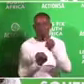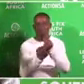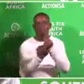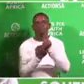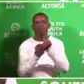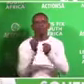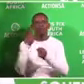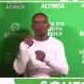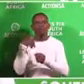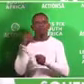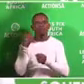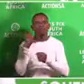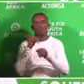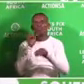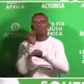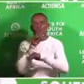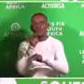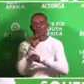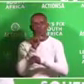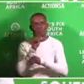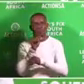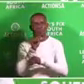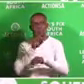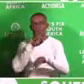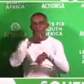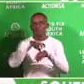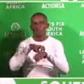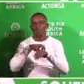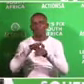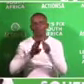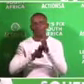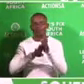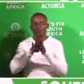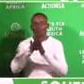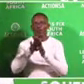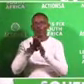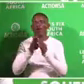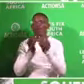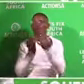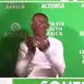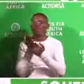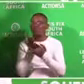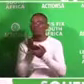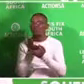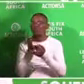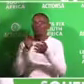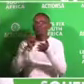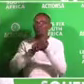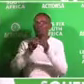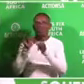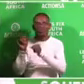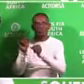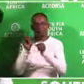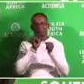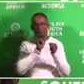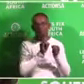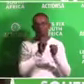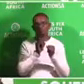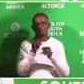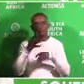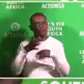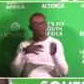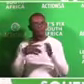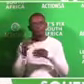bring and develop prosperity in this country is through inviting immigrants to come to our country.